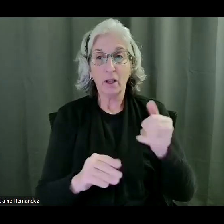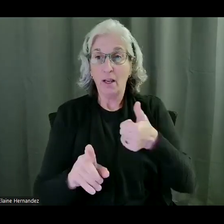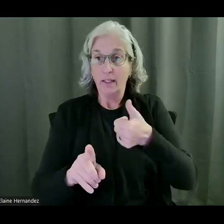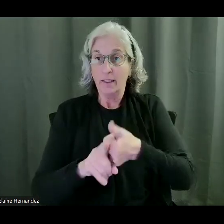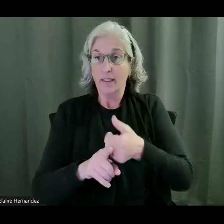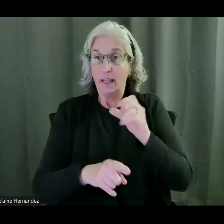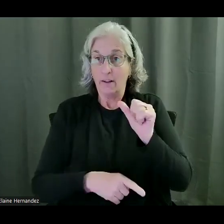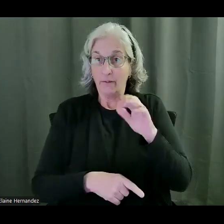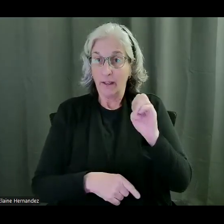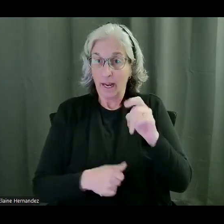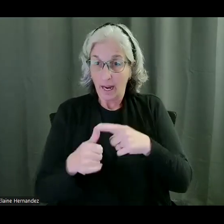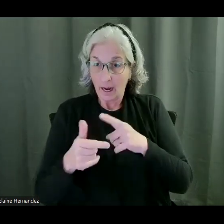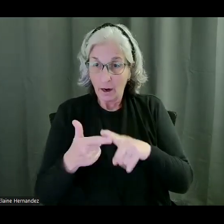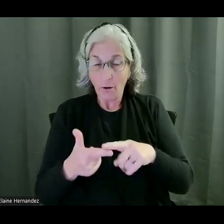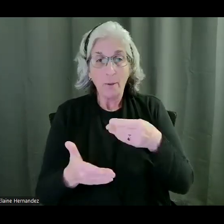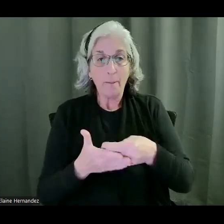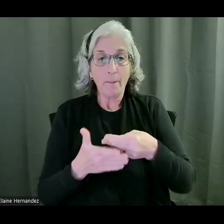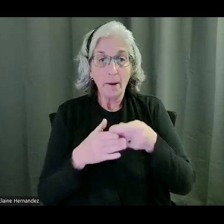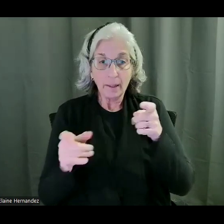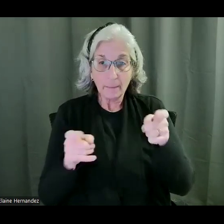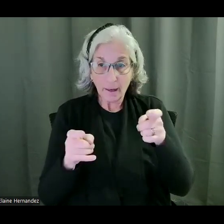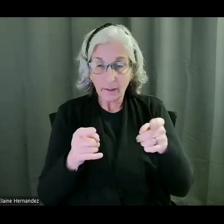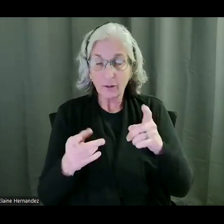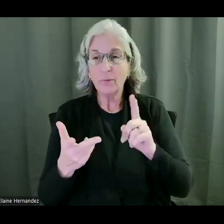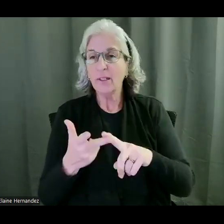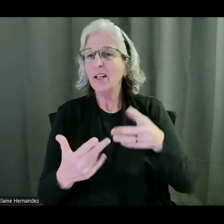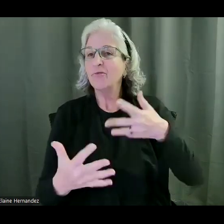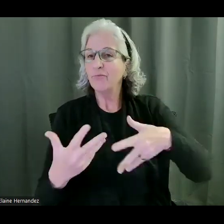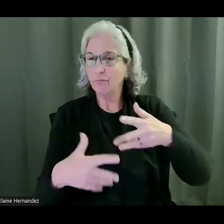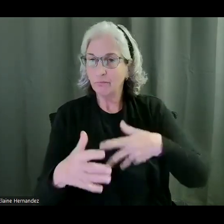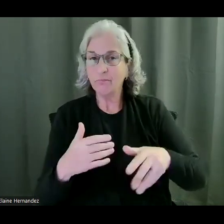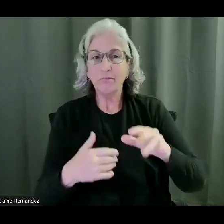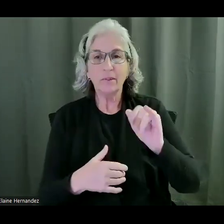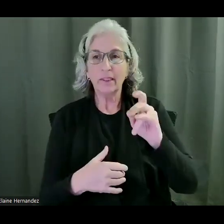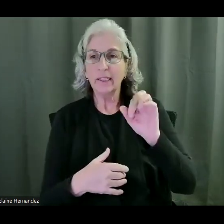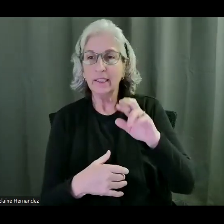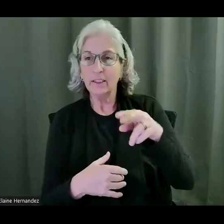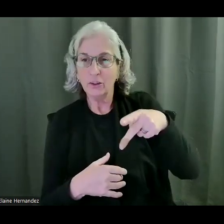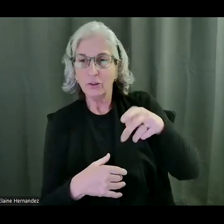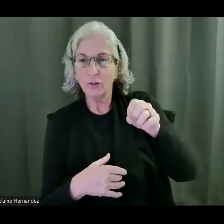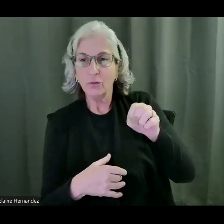management, interpersonal skills, and that sort of thing.